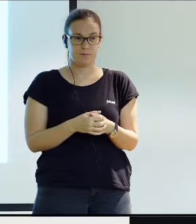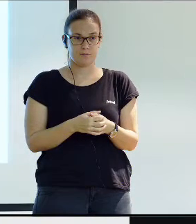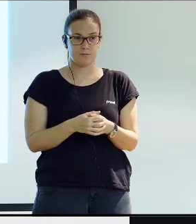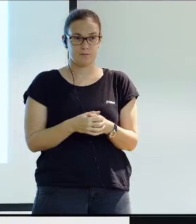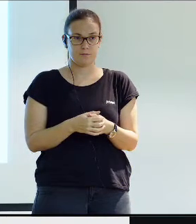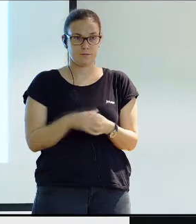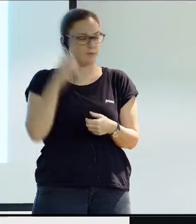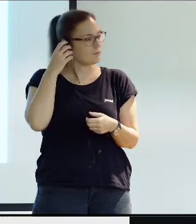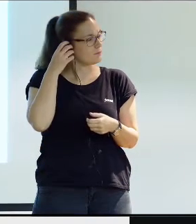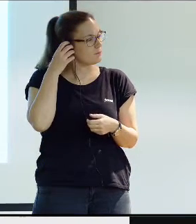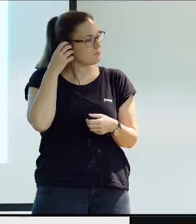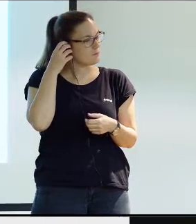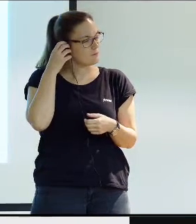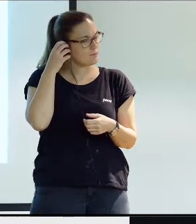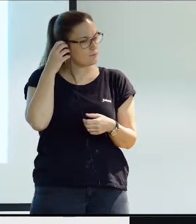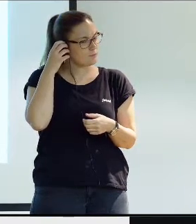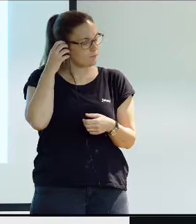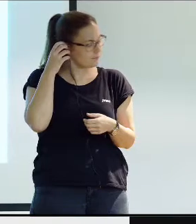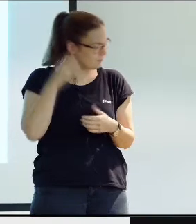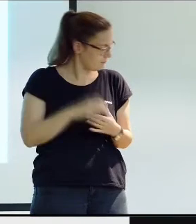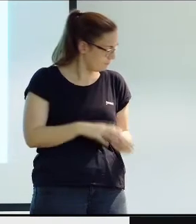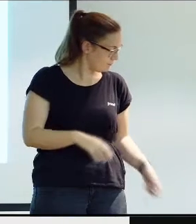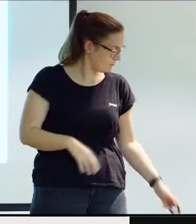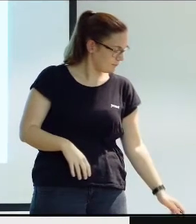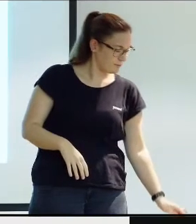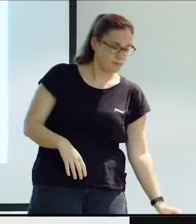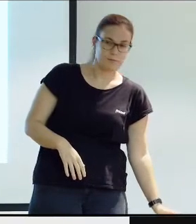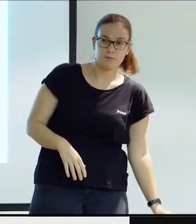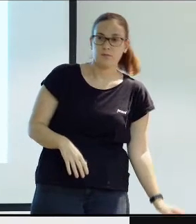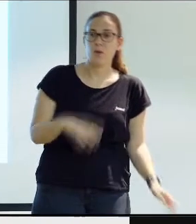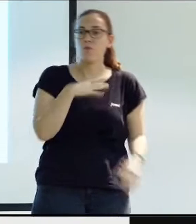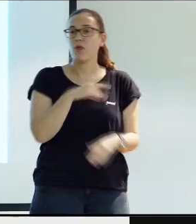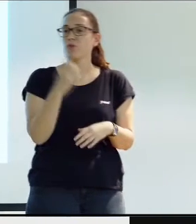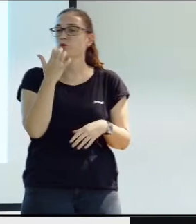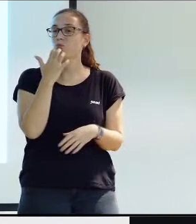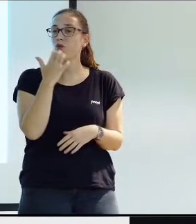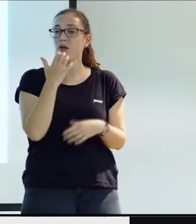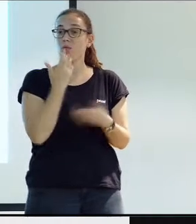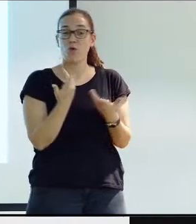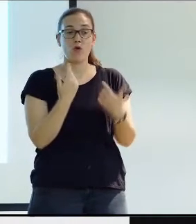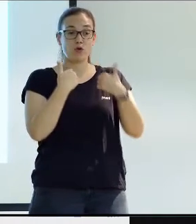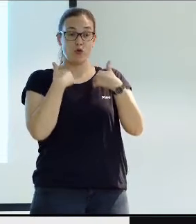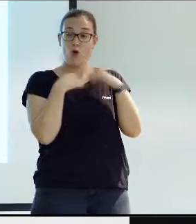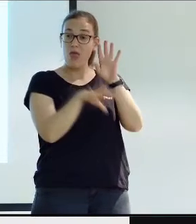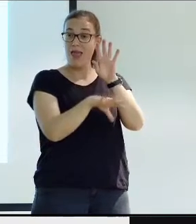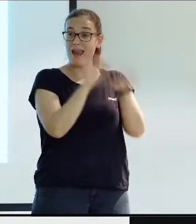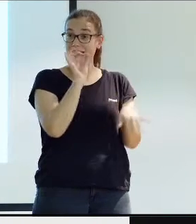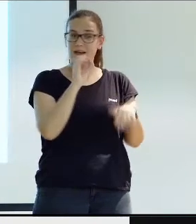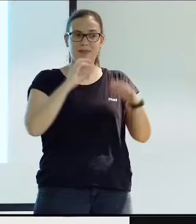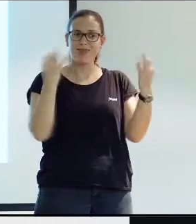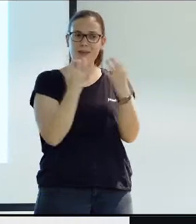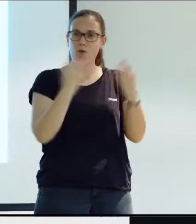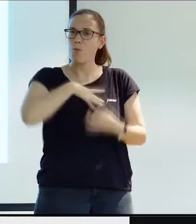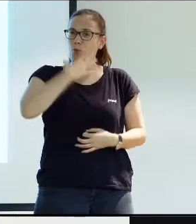of service provider by own choice, or it should also be able, one should be able